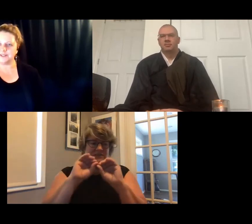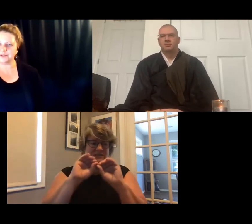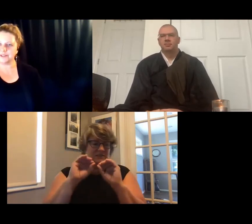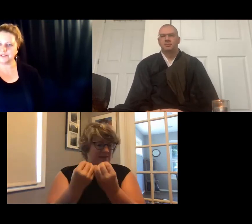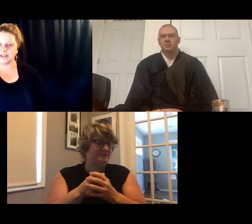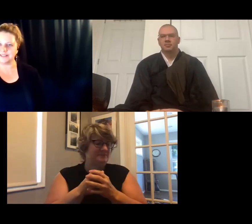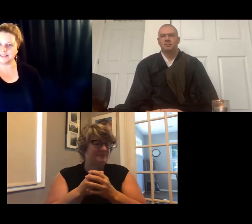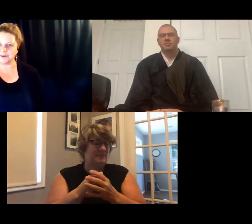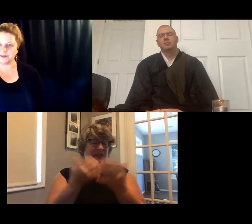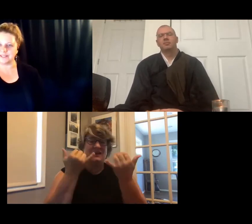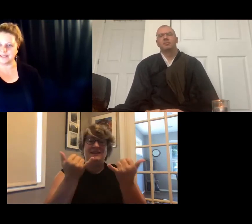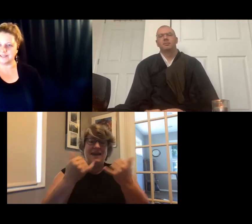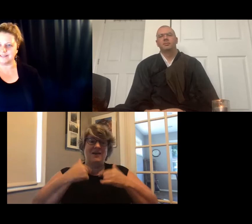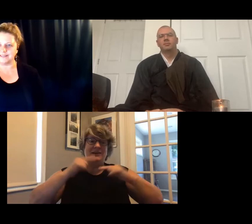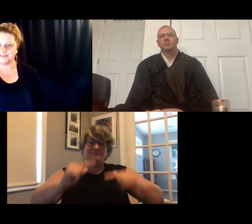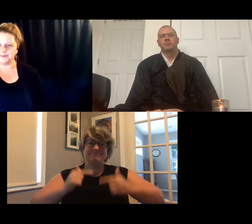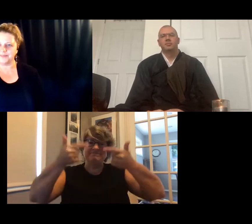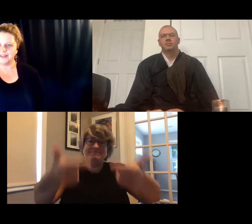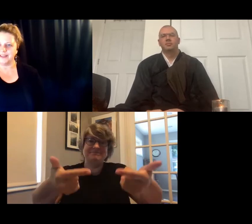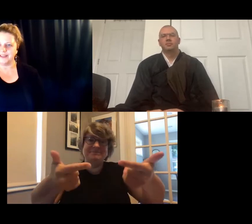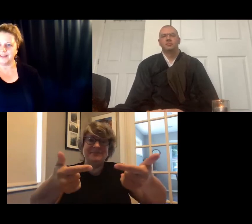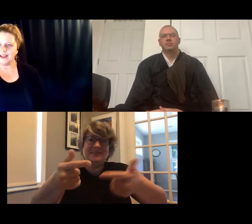and social justice organization.